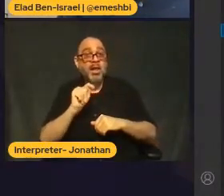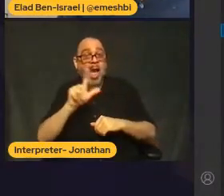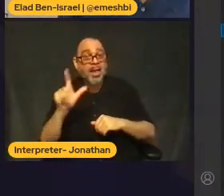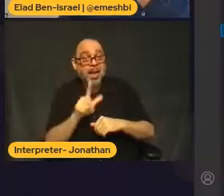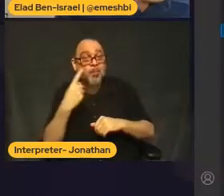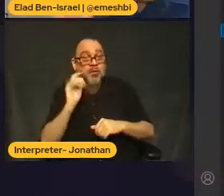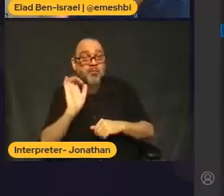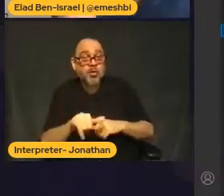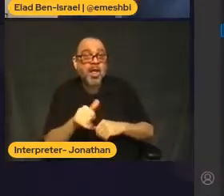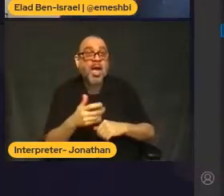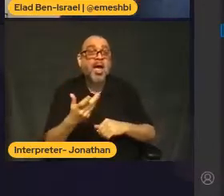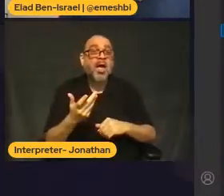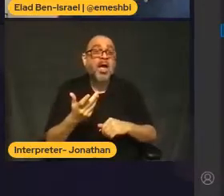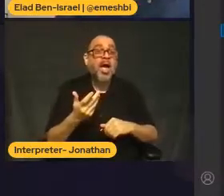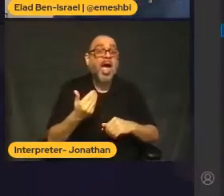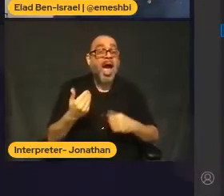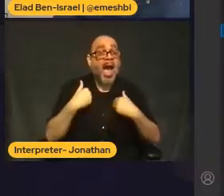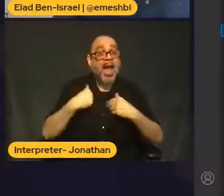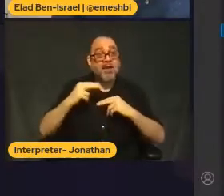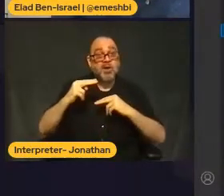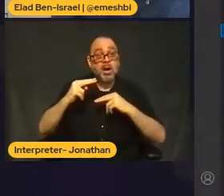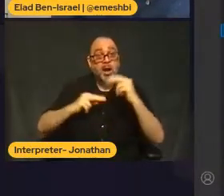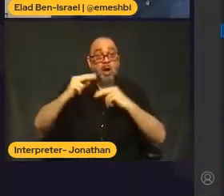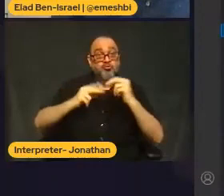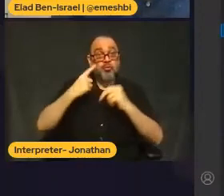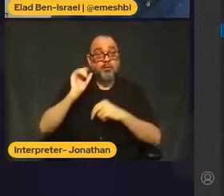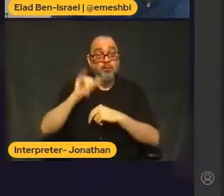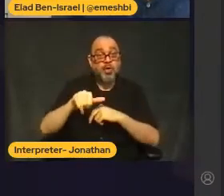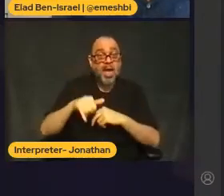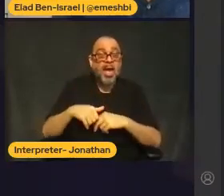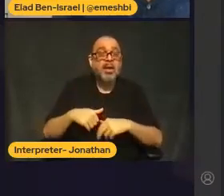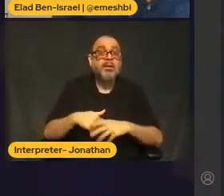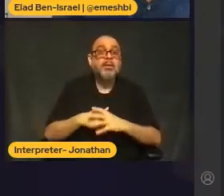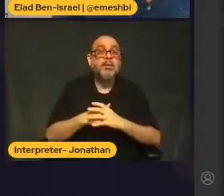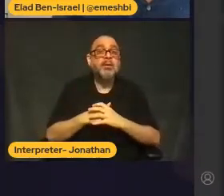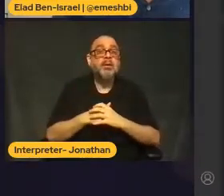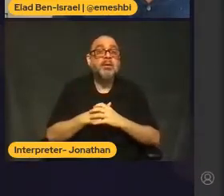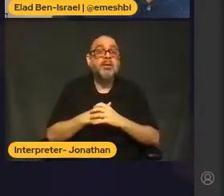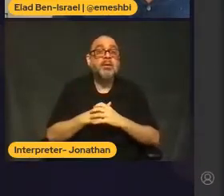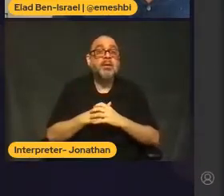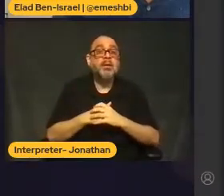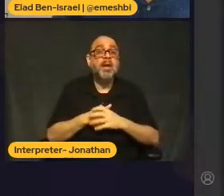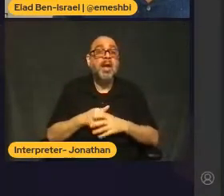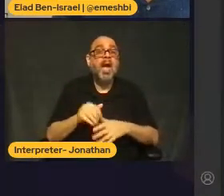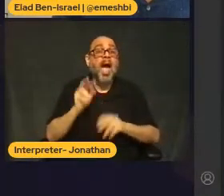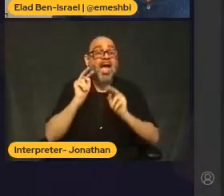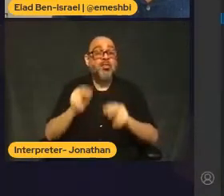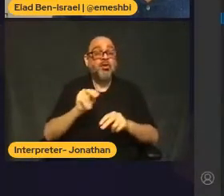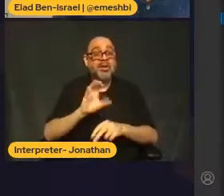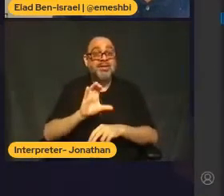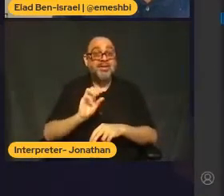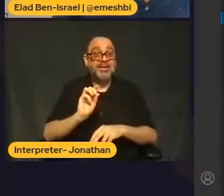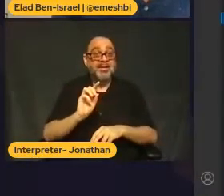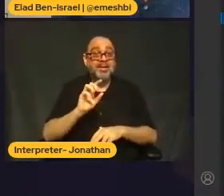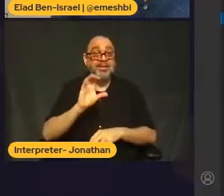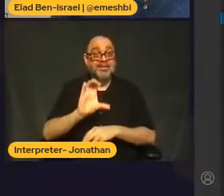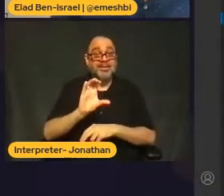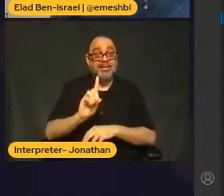for a construct for it. And so if I look at the CDK out directory, let's just do that real